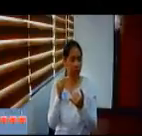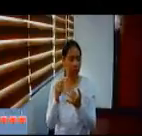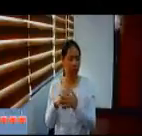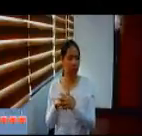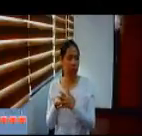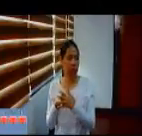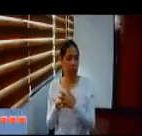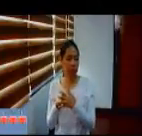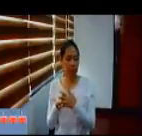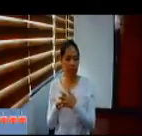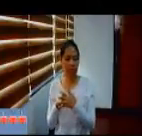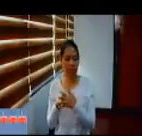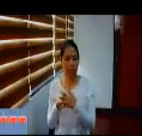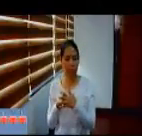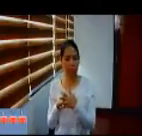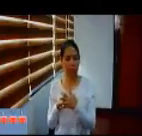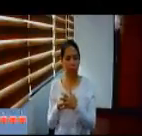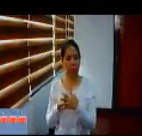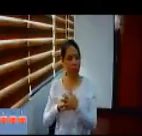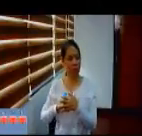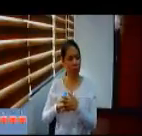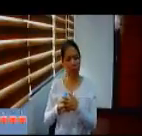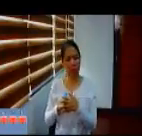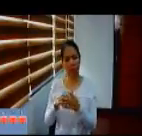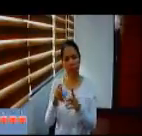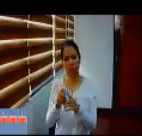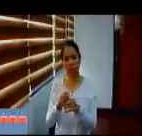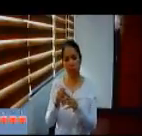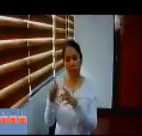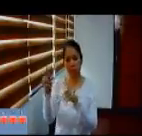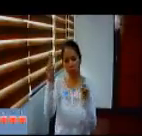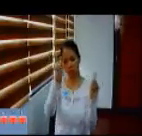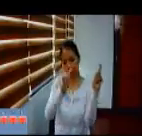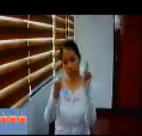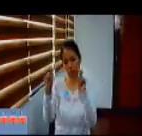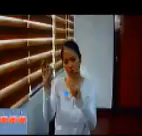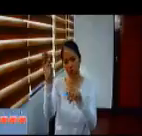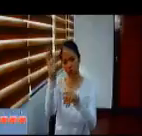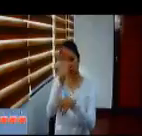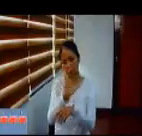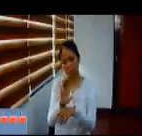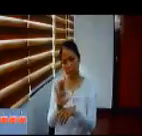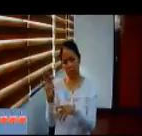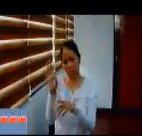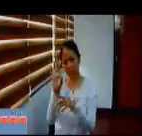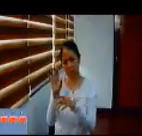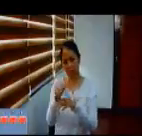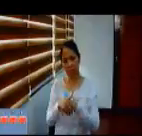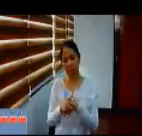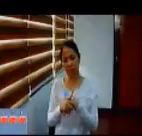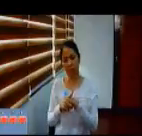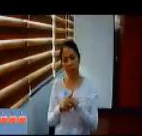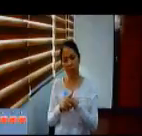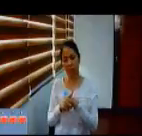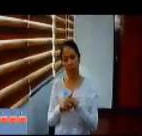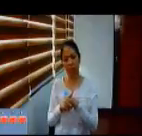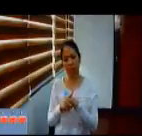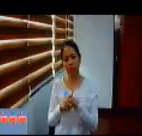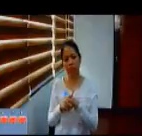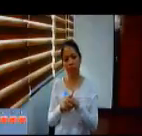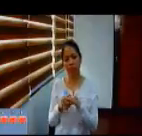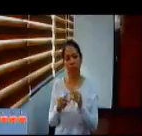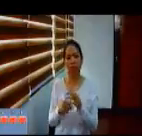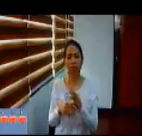seasons. In terms of tropical cyclones, these numbers, I think, are of, say, 10 to 20 increase in intensities